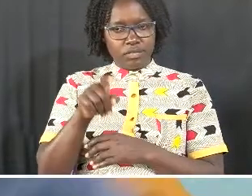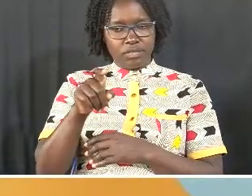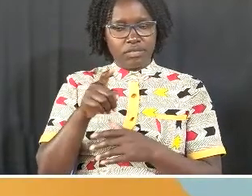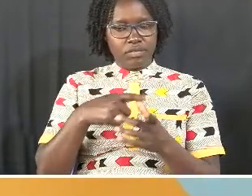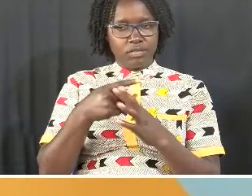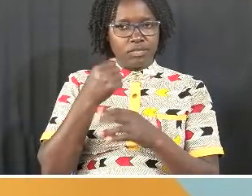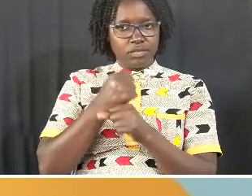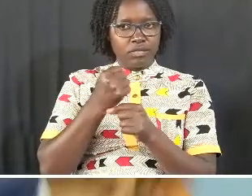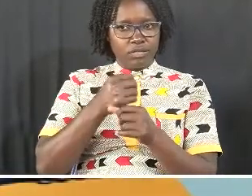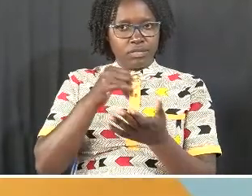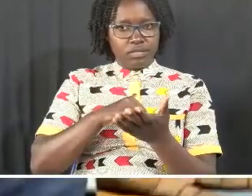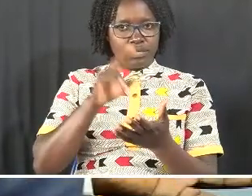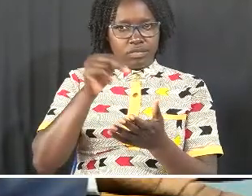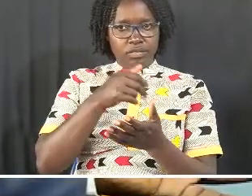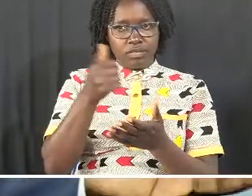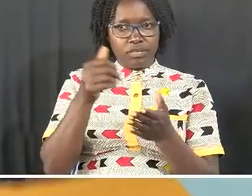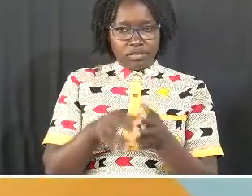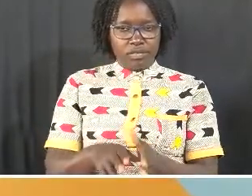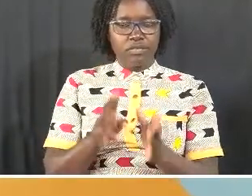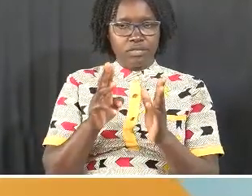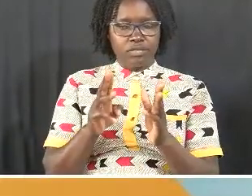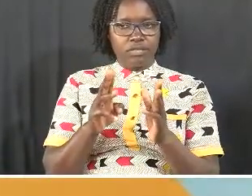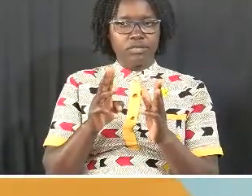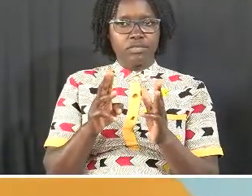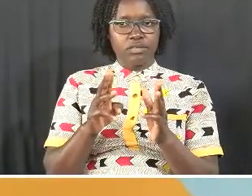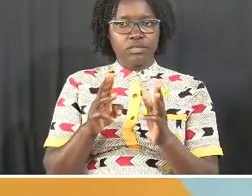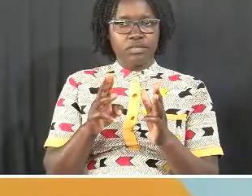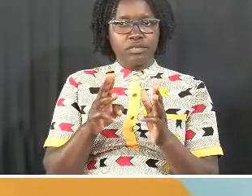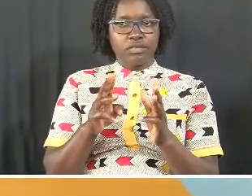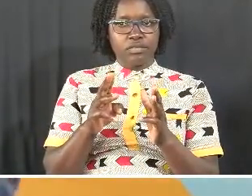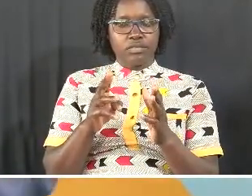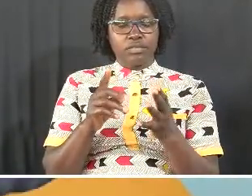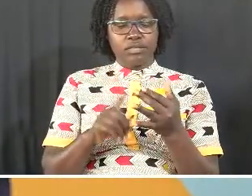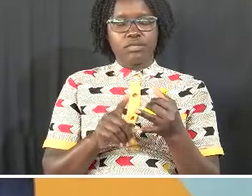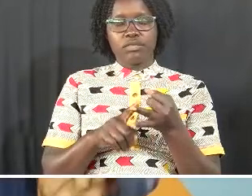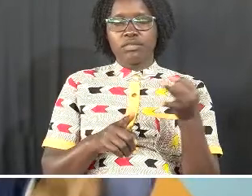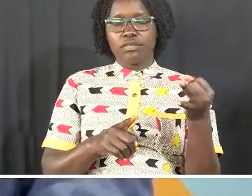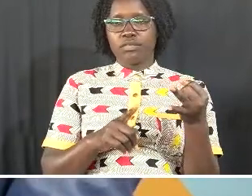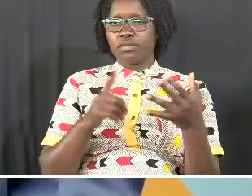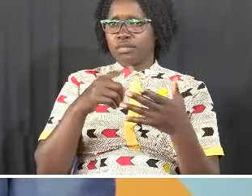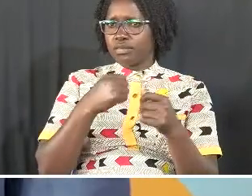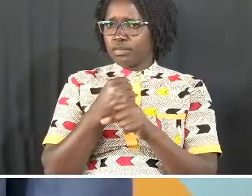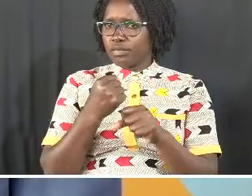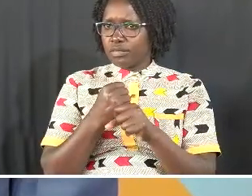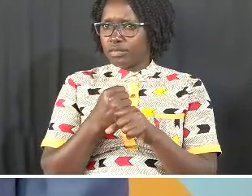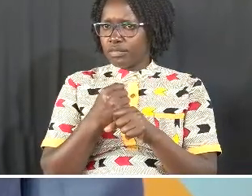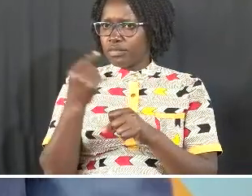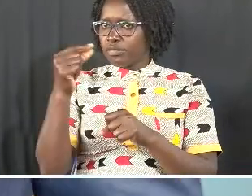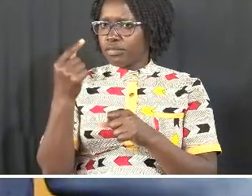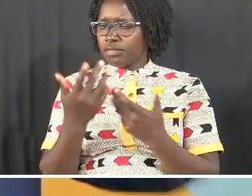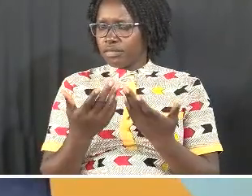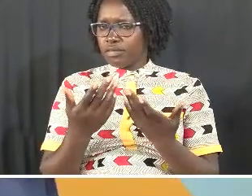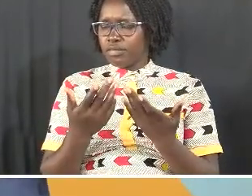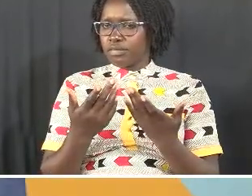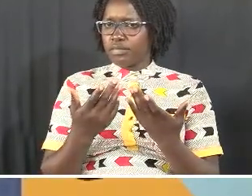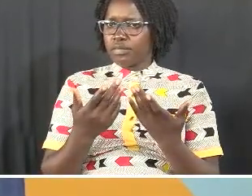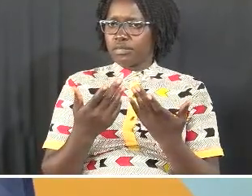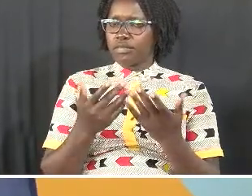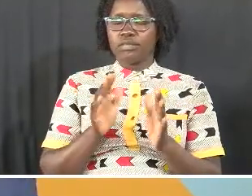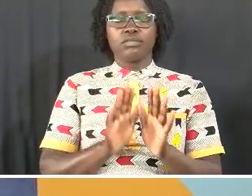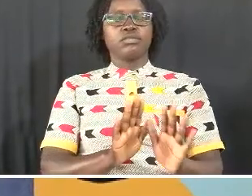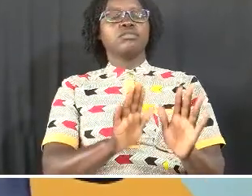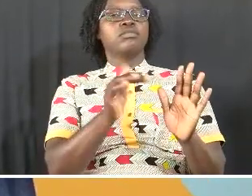it. There is no other way out. Do it. Number two, what do we need to do to be on God's agenda?